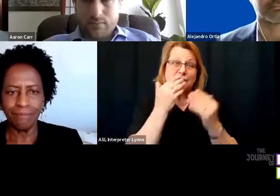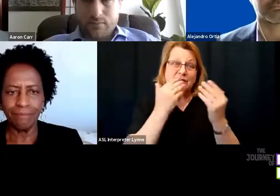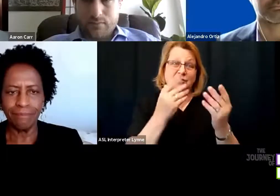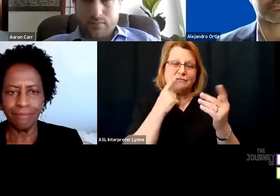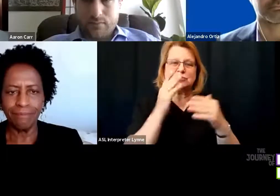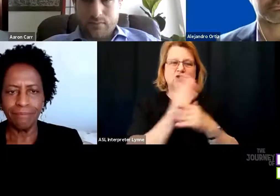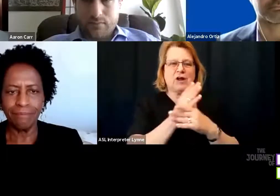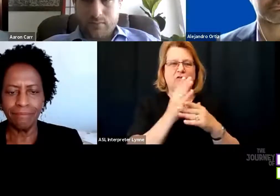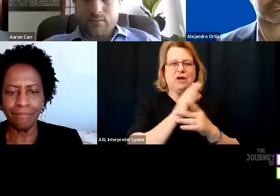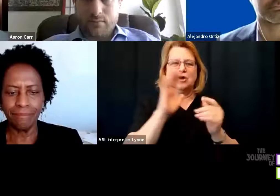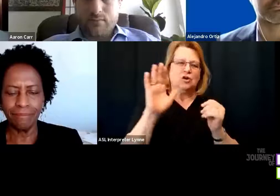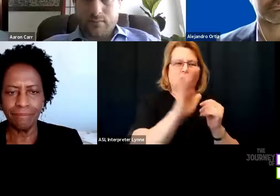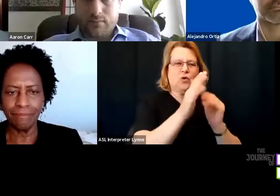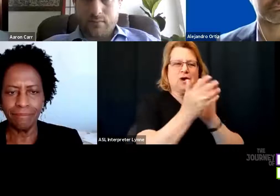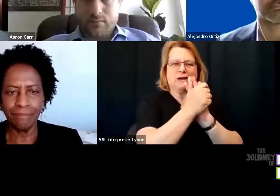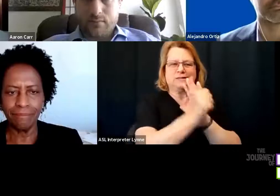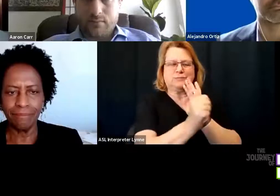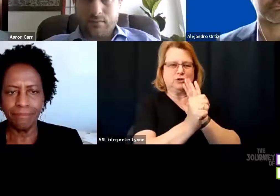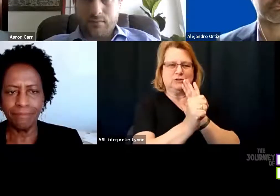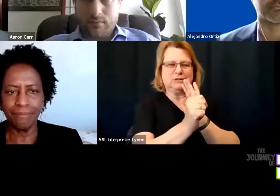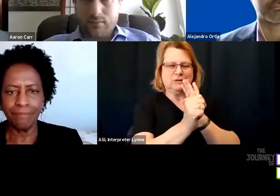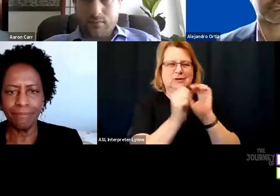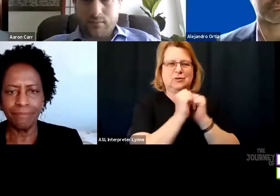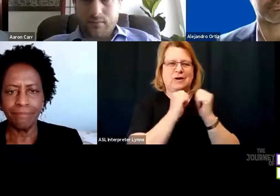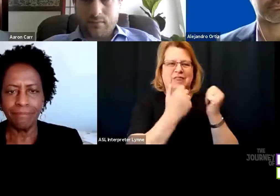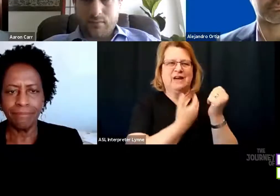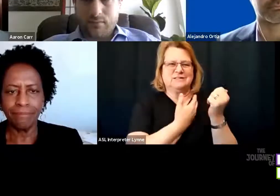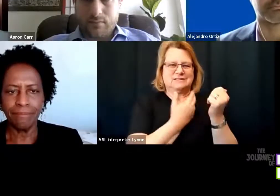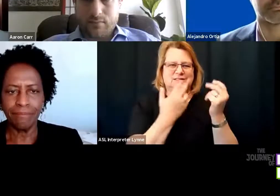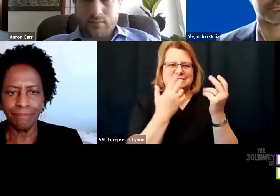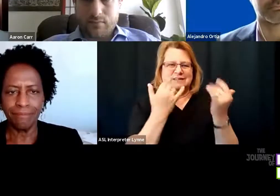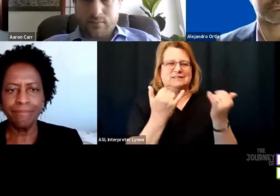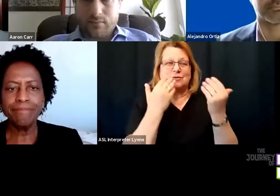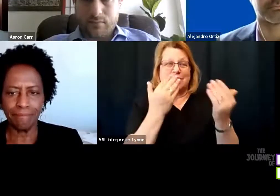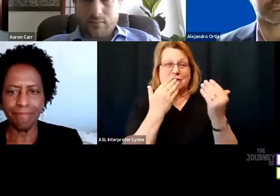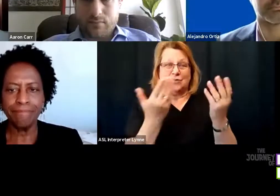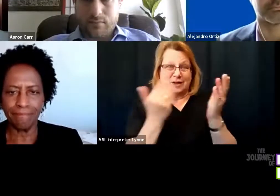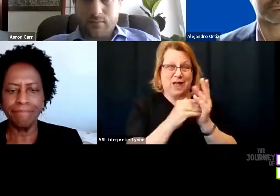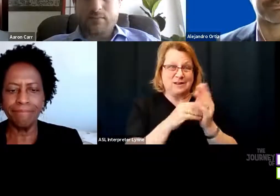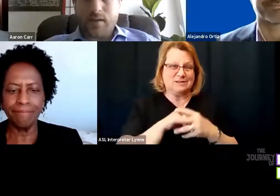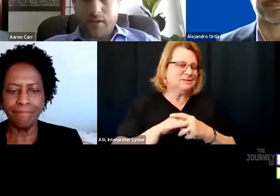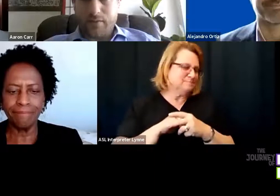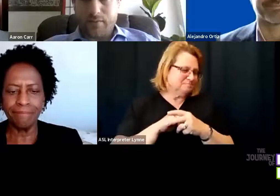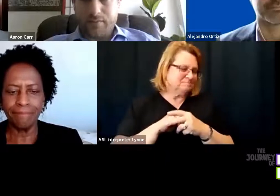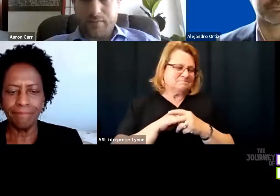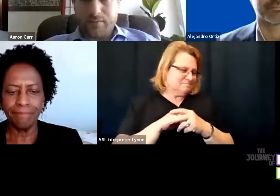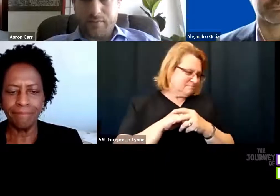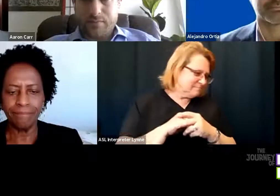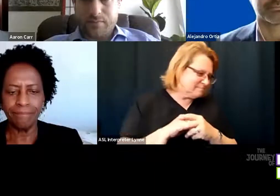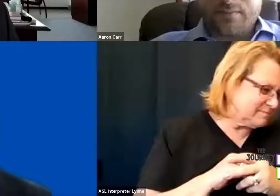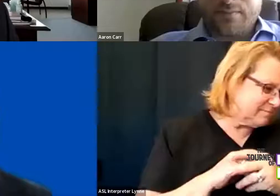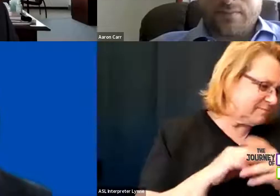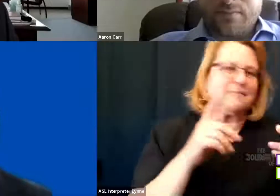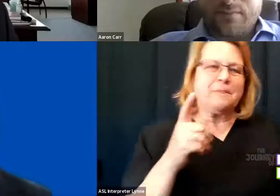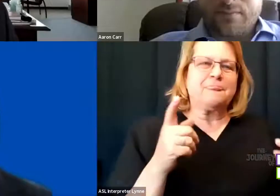sharing your expertise with us this afternoon. So thank you again. At this point, we're